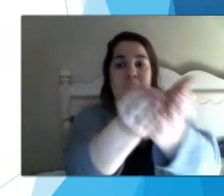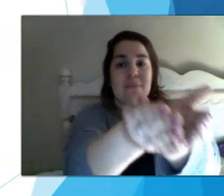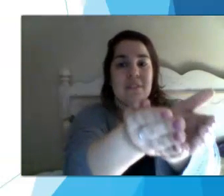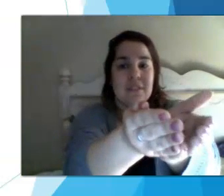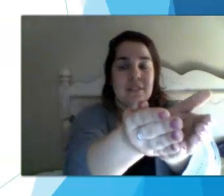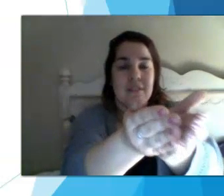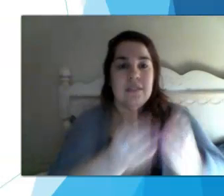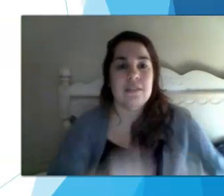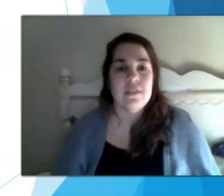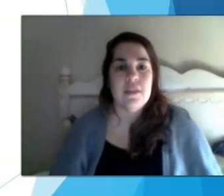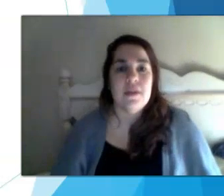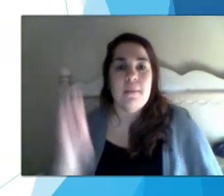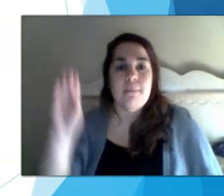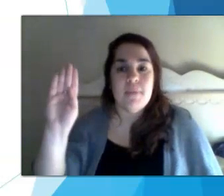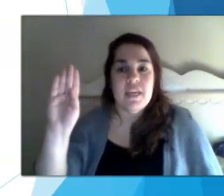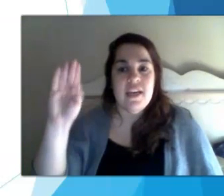Boat.